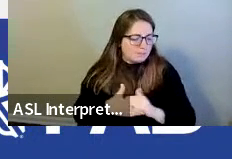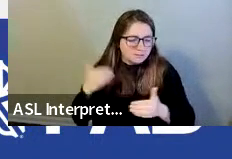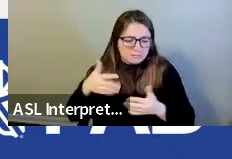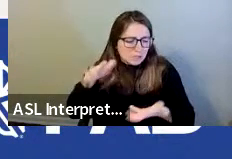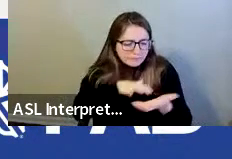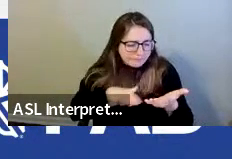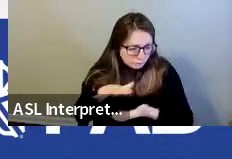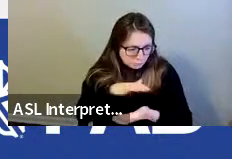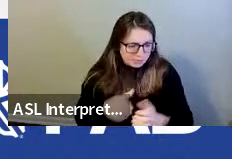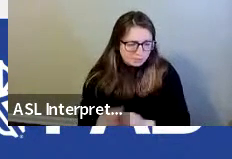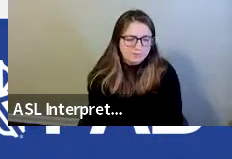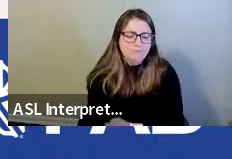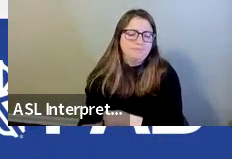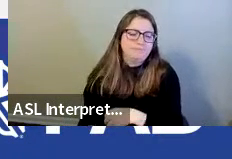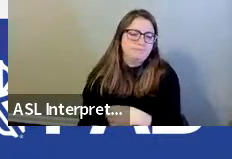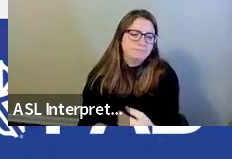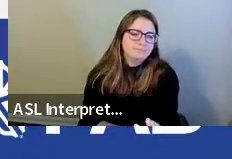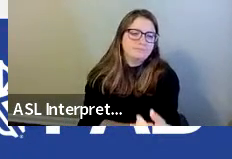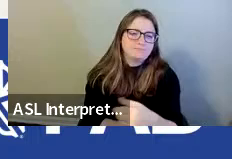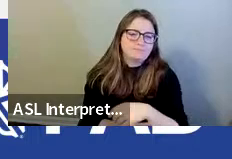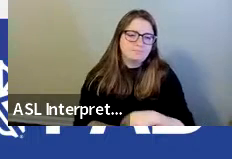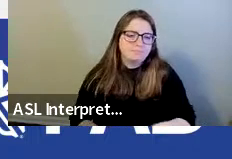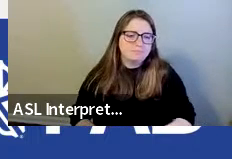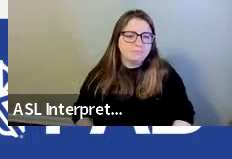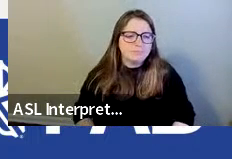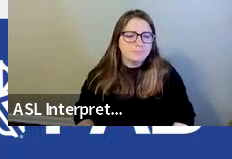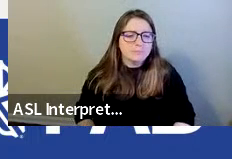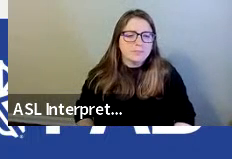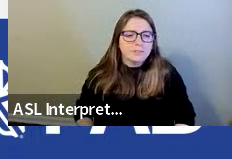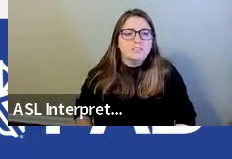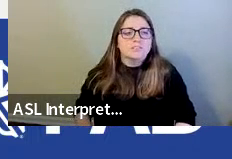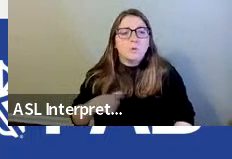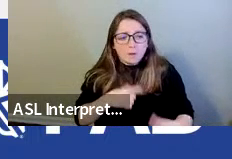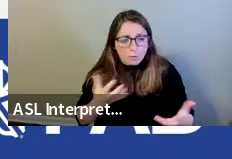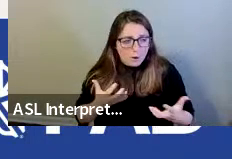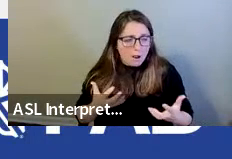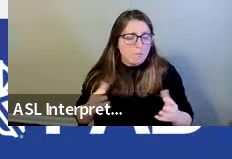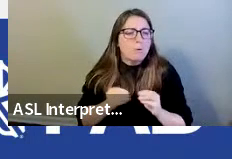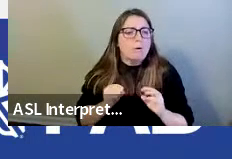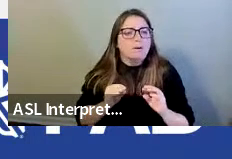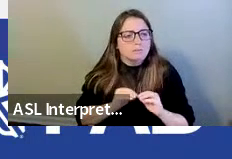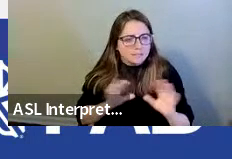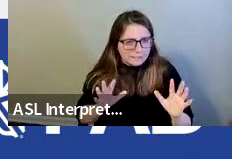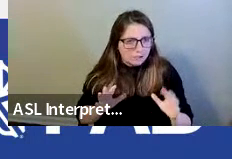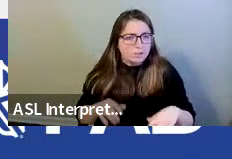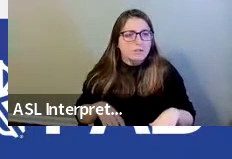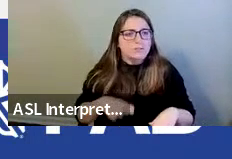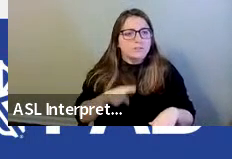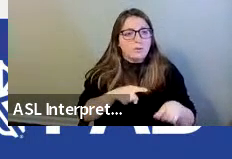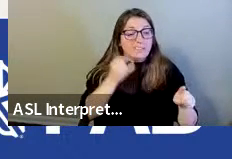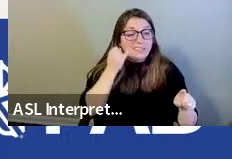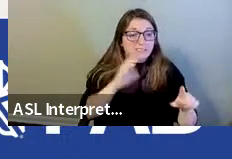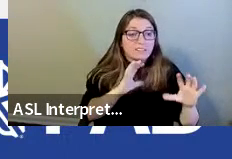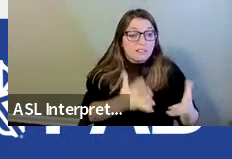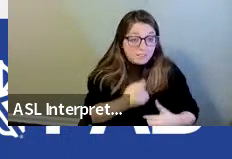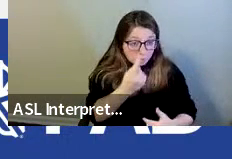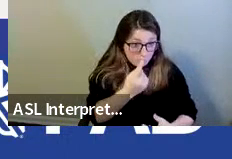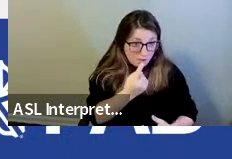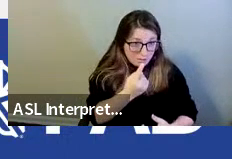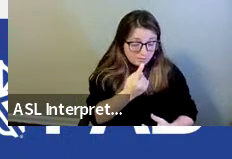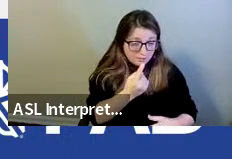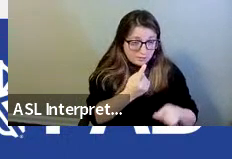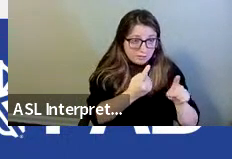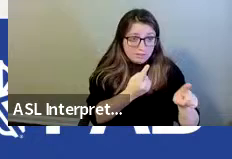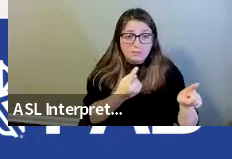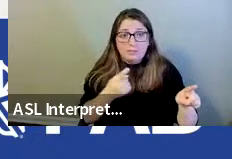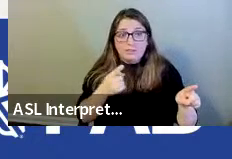matrix has presumptive outcomes, meaning instead, you would take a look, and this would be a class 1